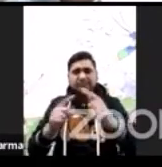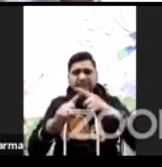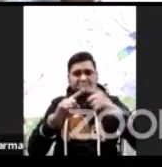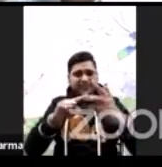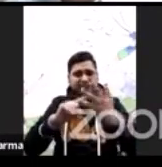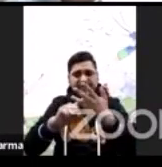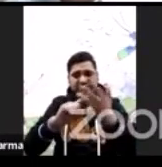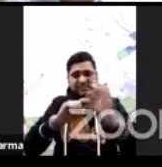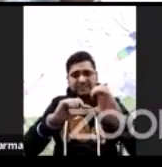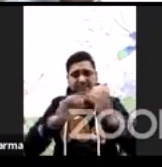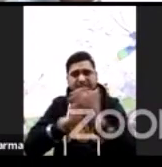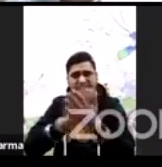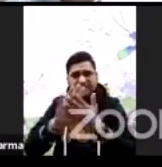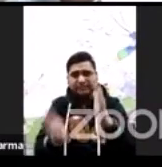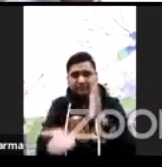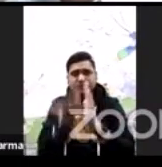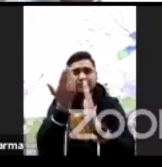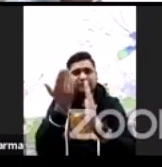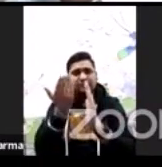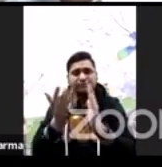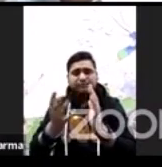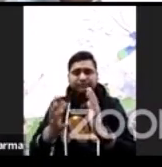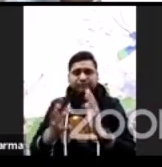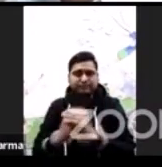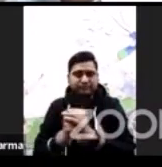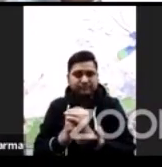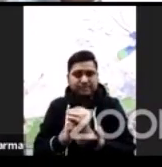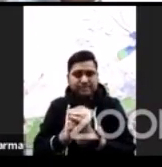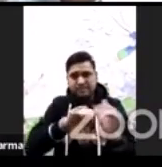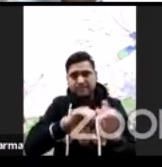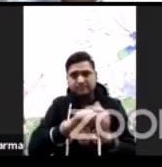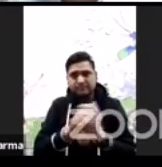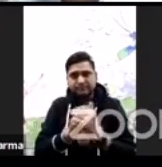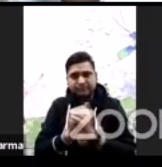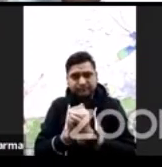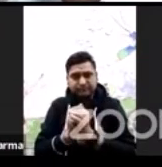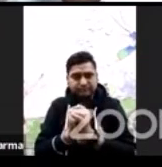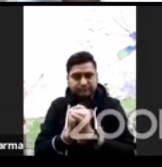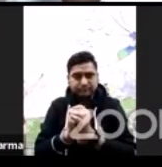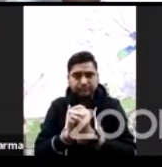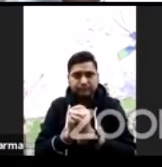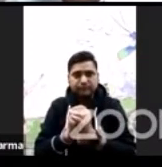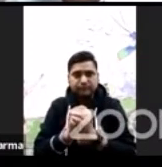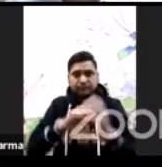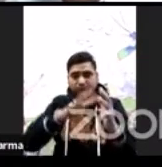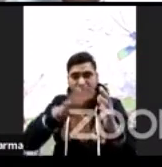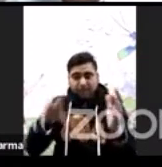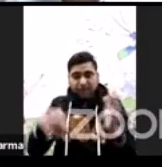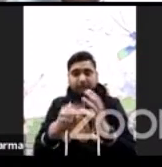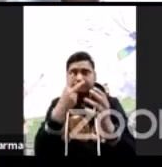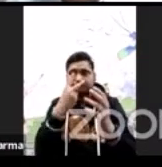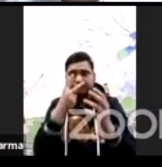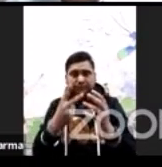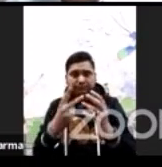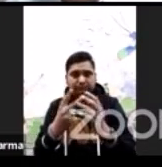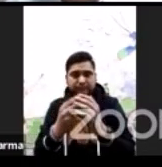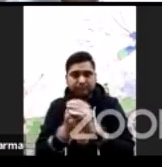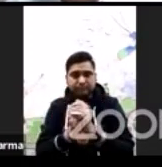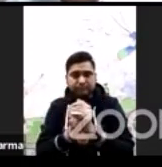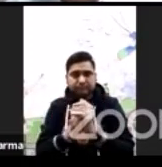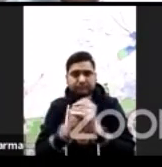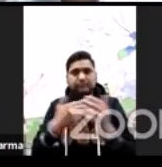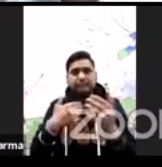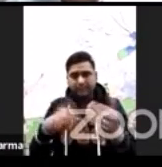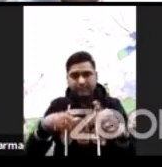the wider community and the right community which needs to take benefits. And that's where I'm very, very